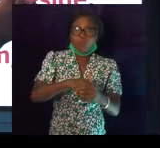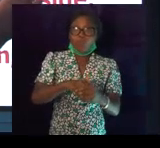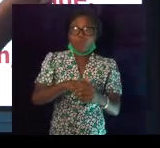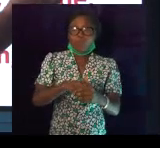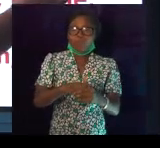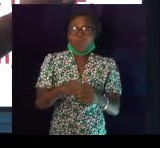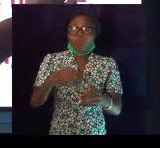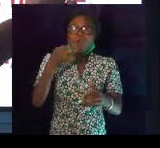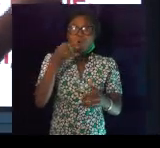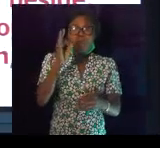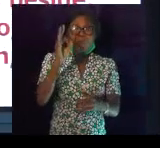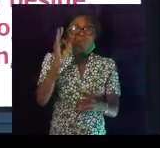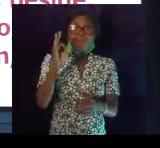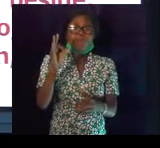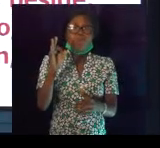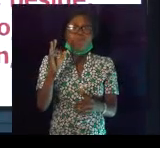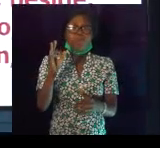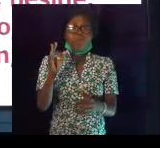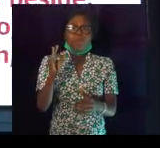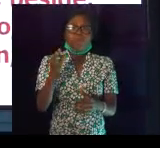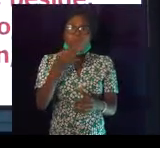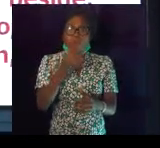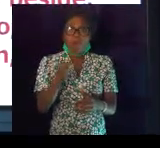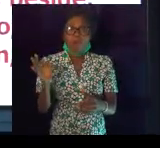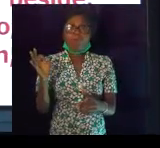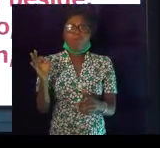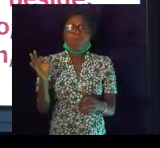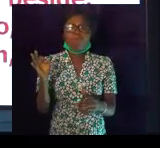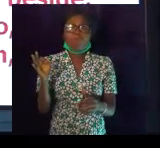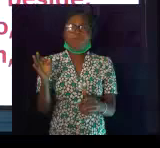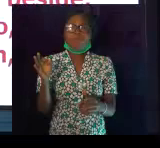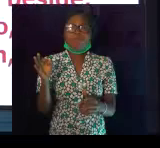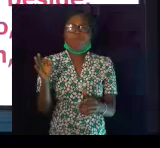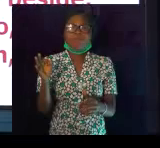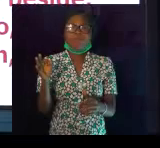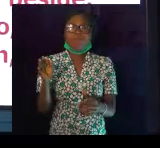into, of, off,